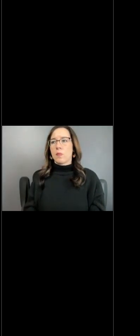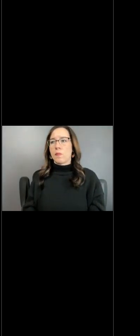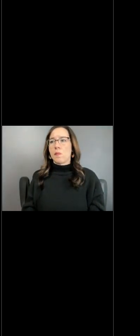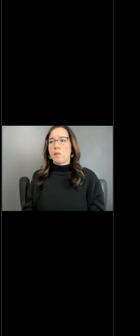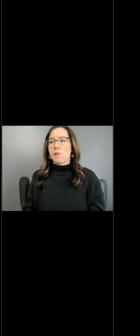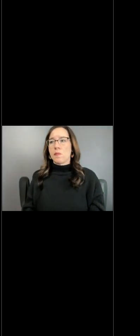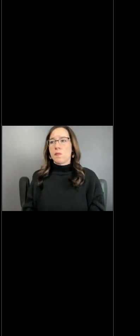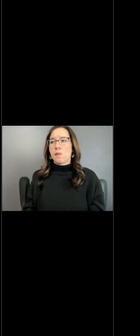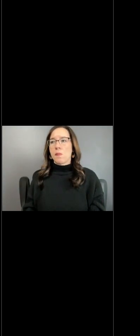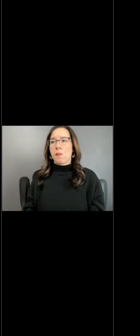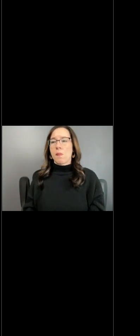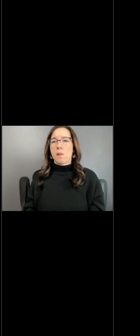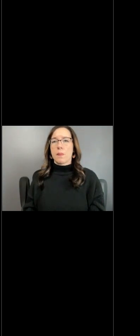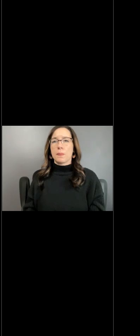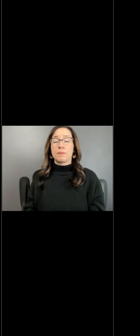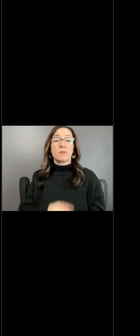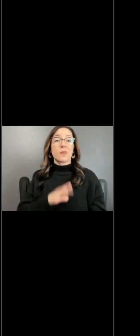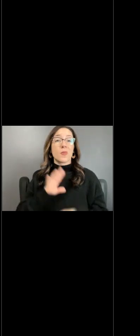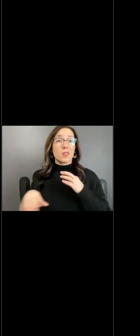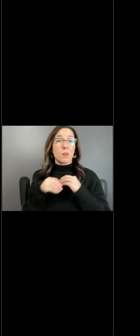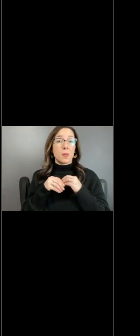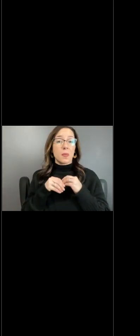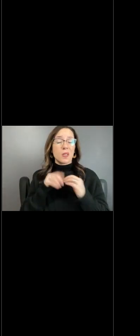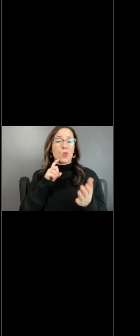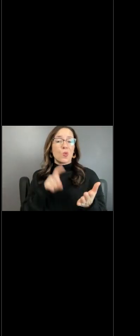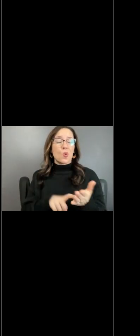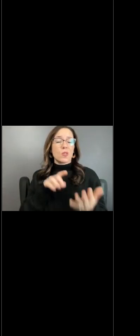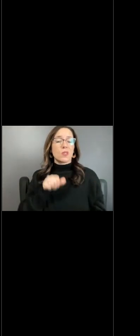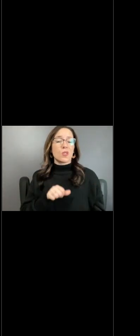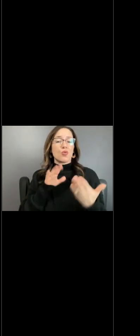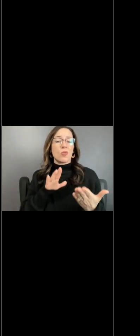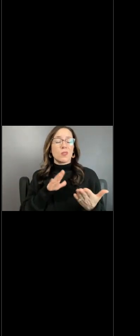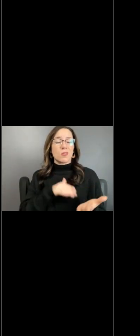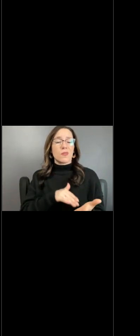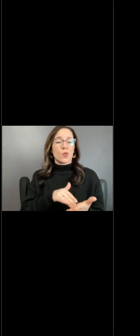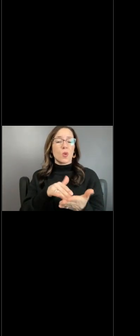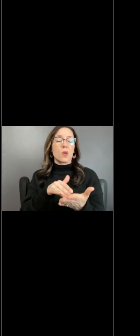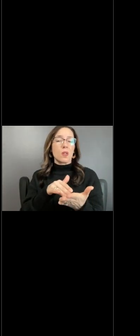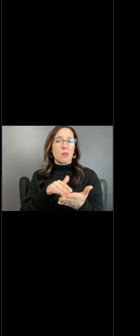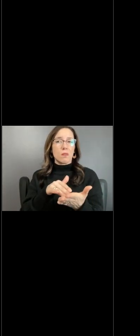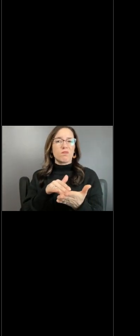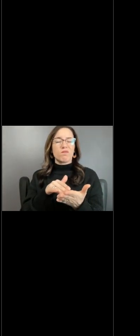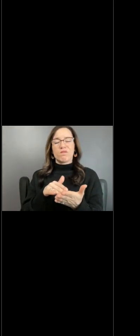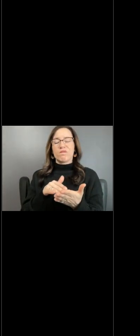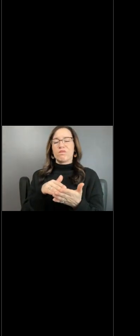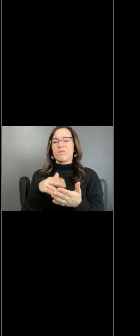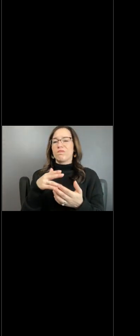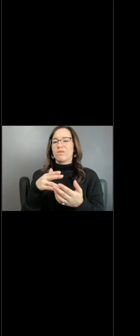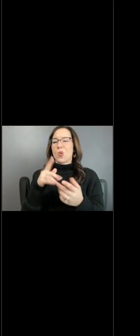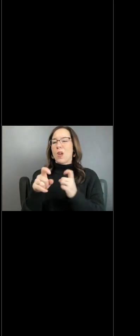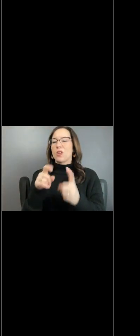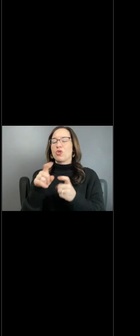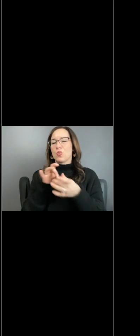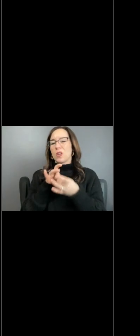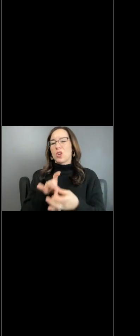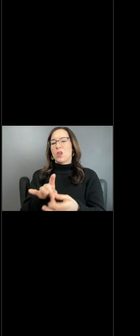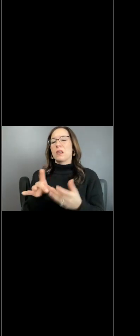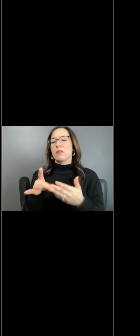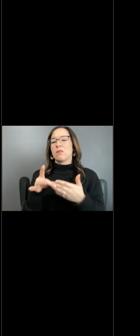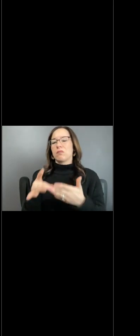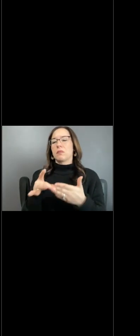1994. The supplemental notice addressed frequently raised questions about the guidelines.